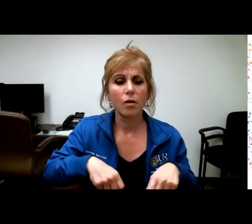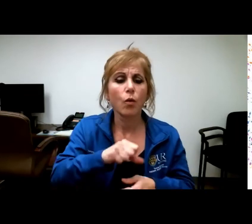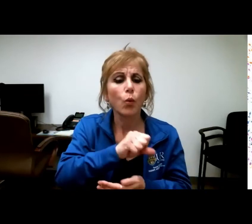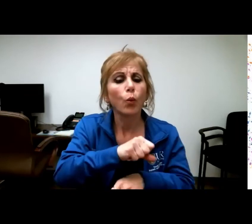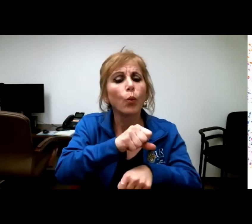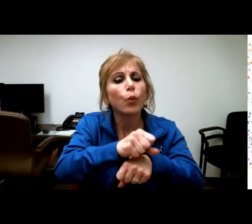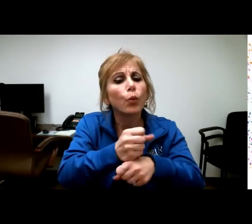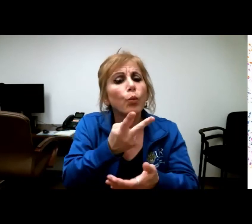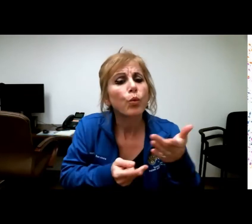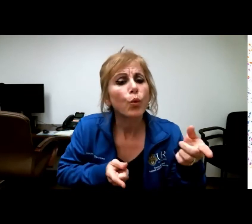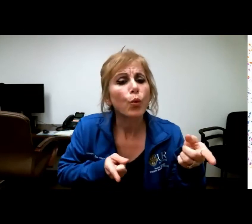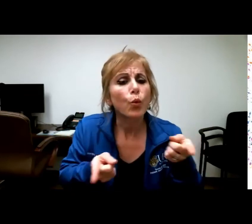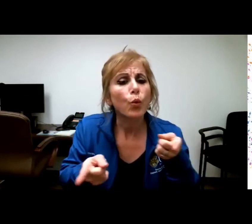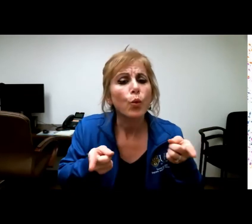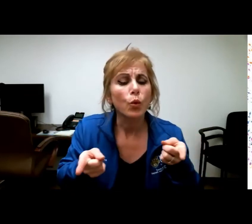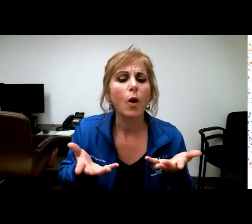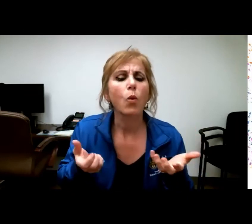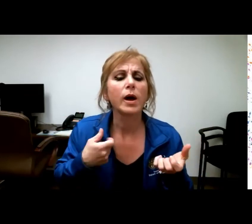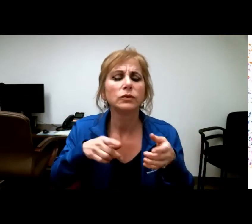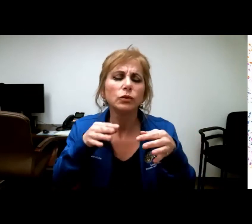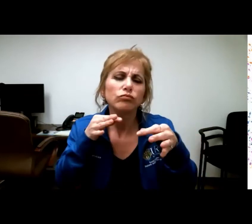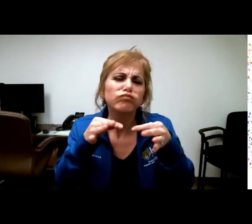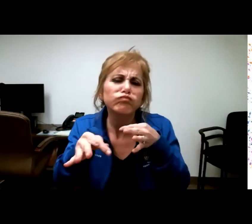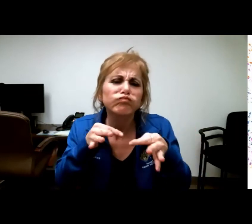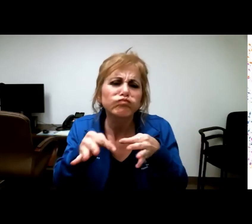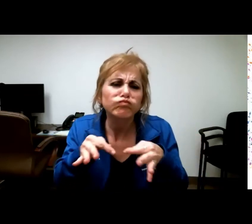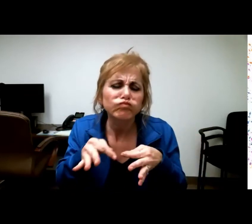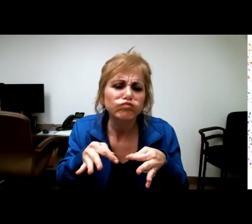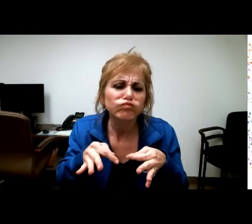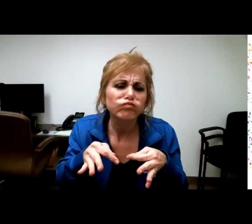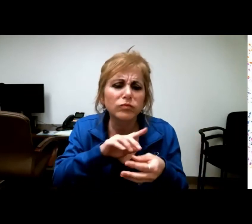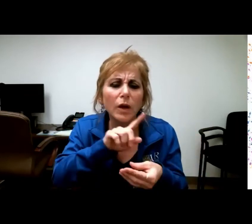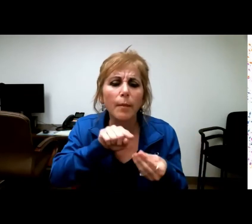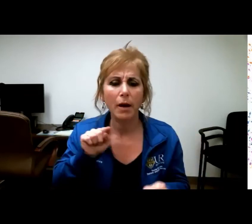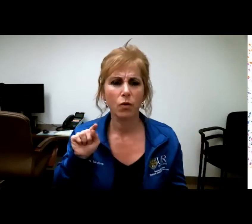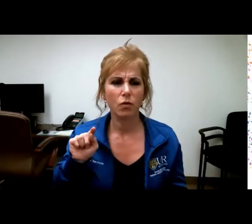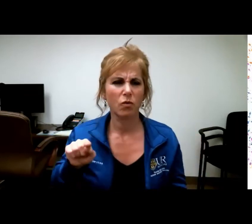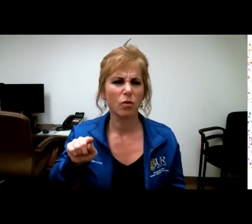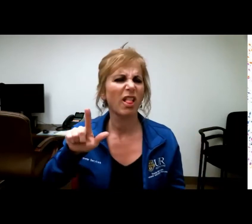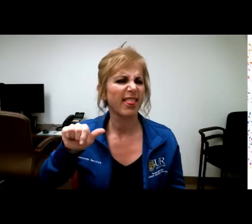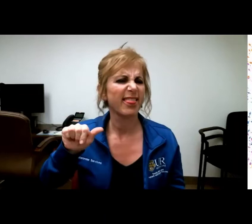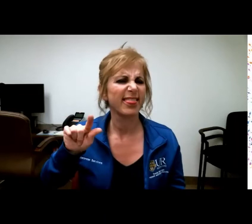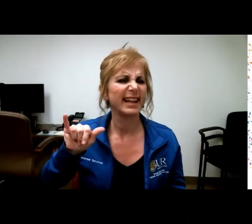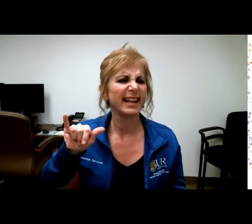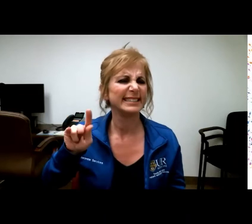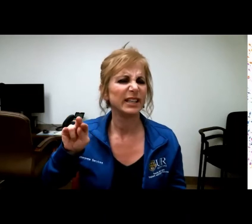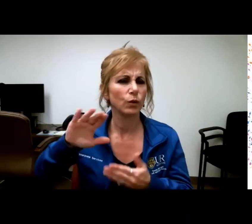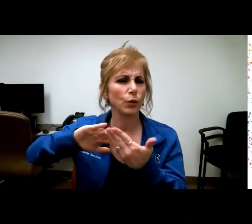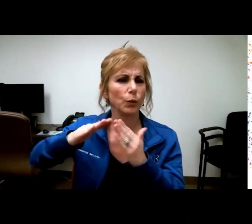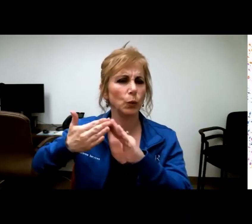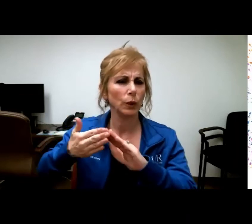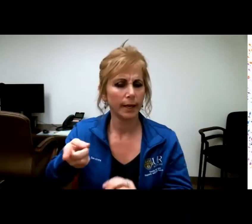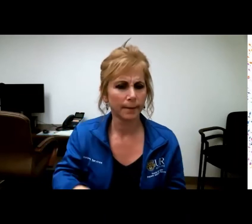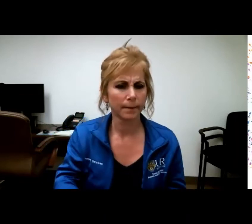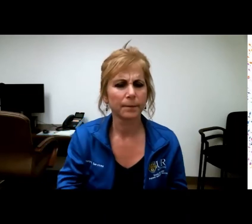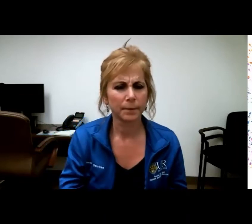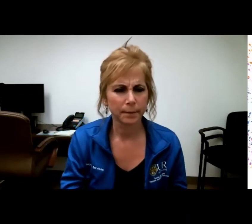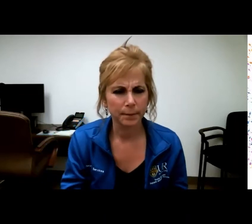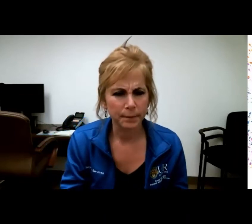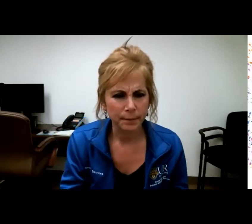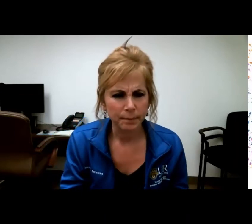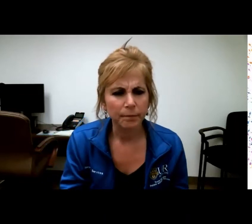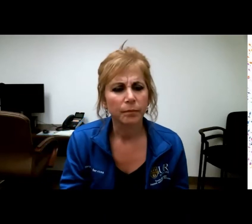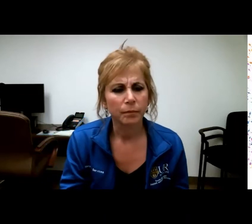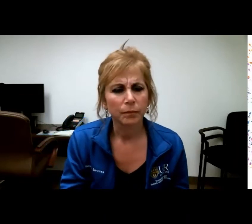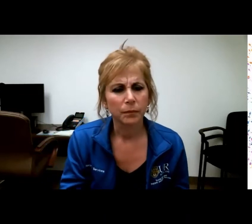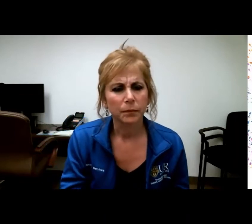So I wanted to point out some interesting data about Latinos. And also the difference between African American